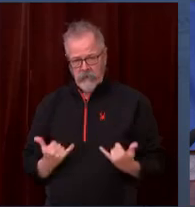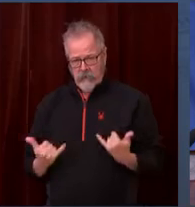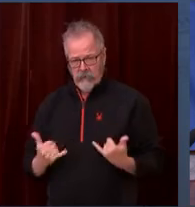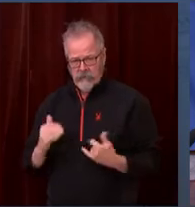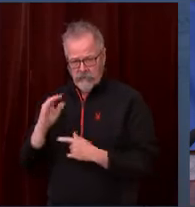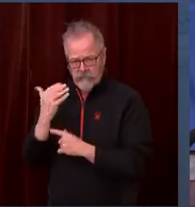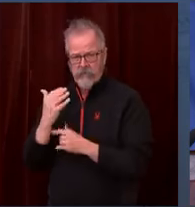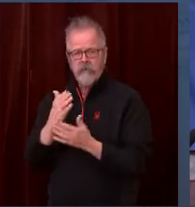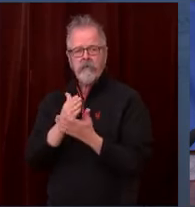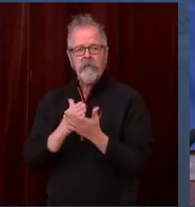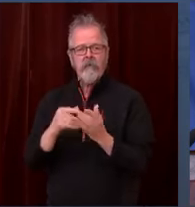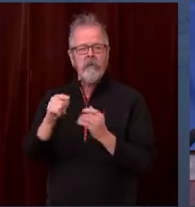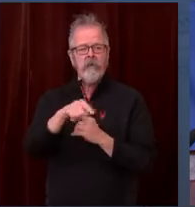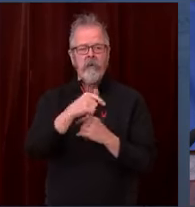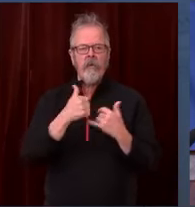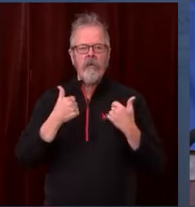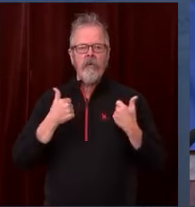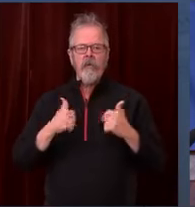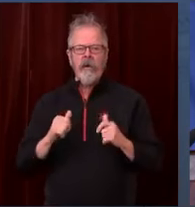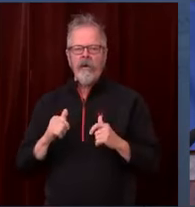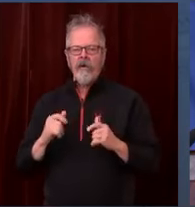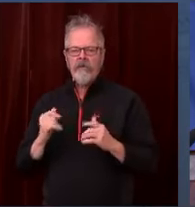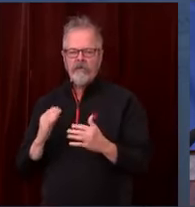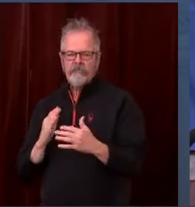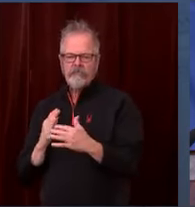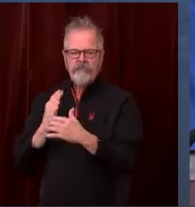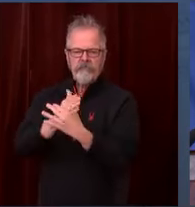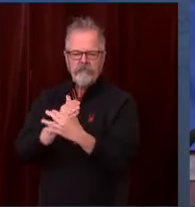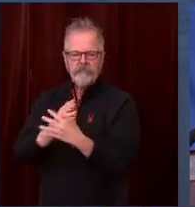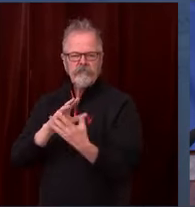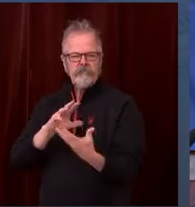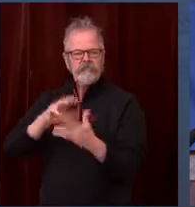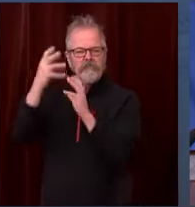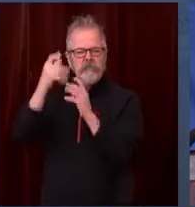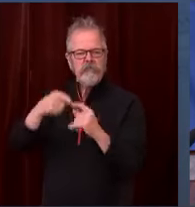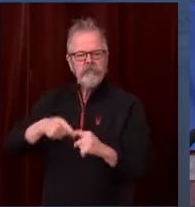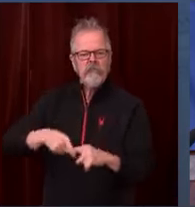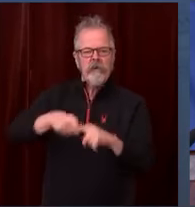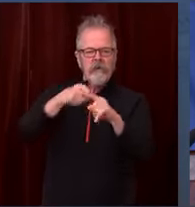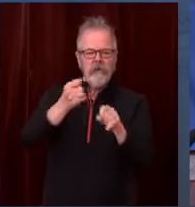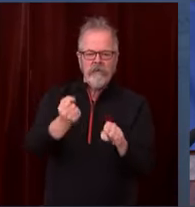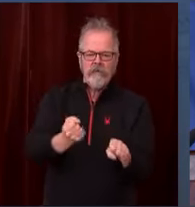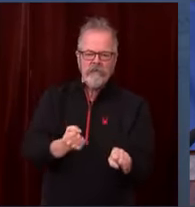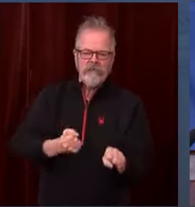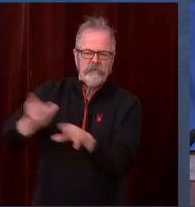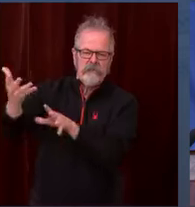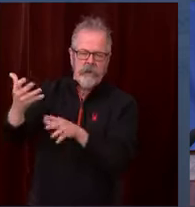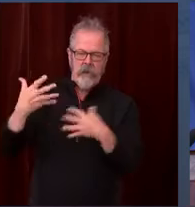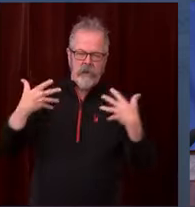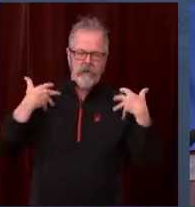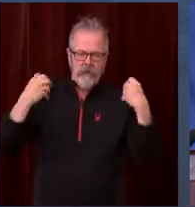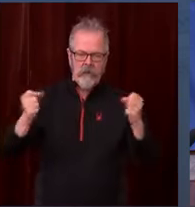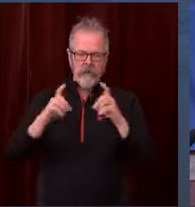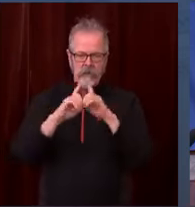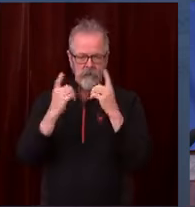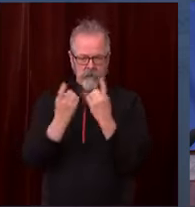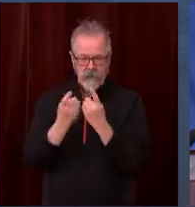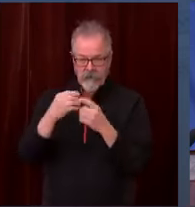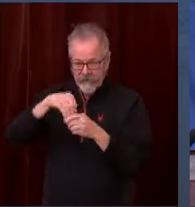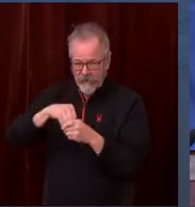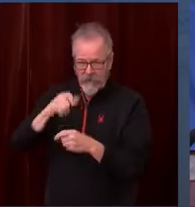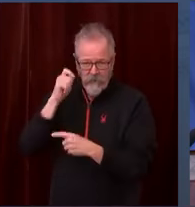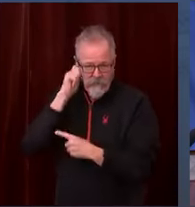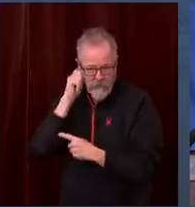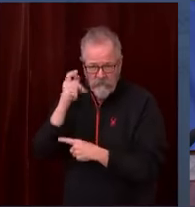department, such as what is currently taking place in Pierce County. This pause is necessary to